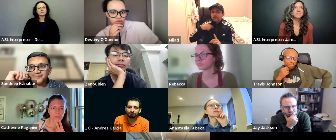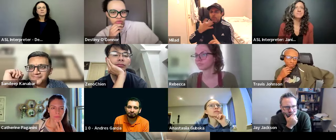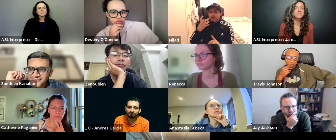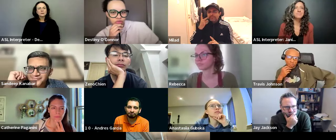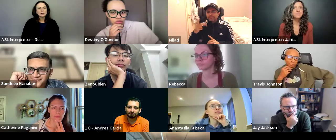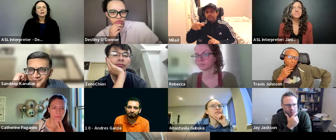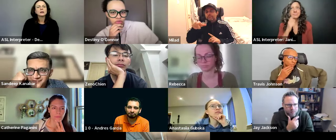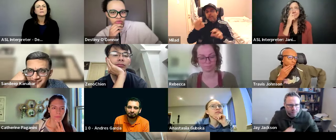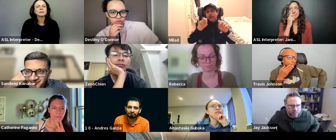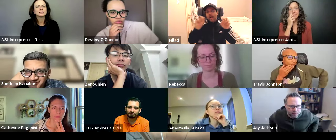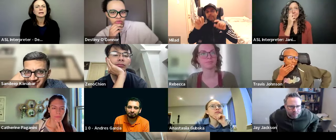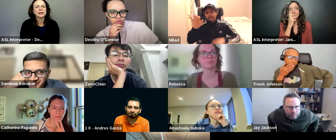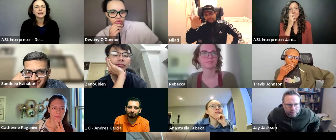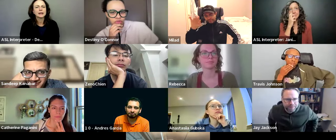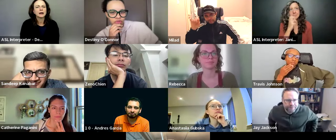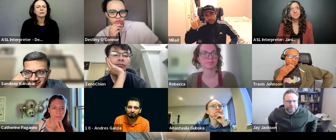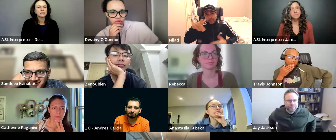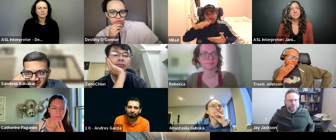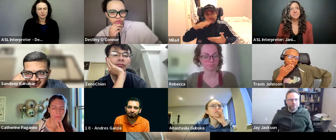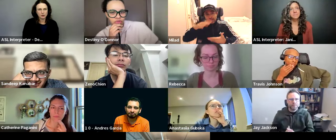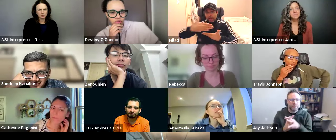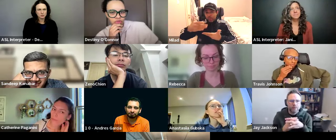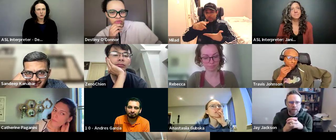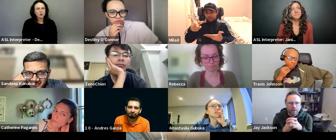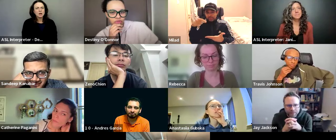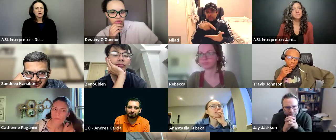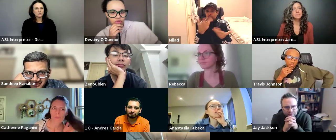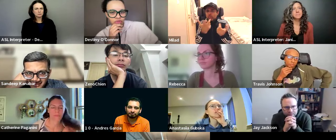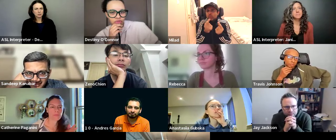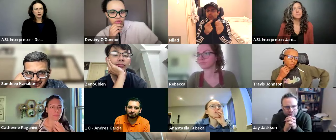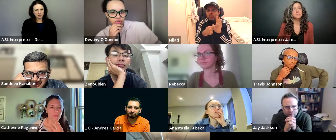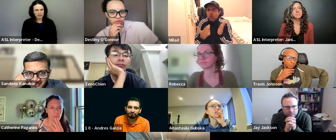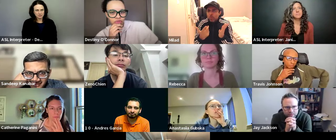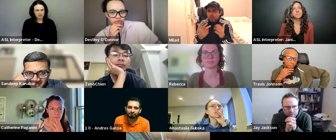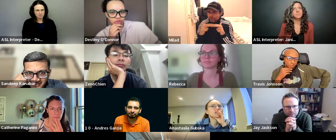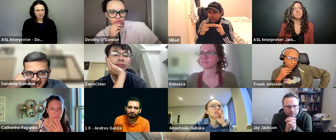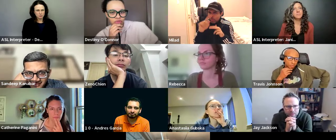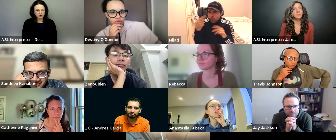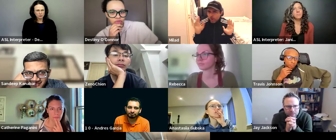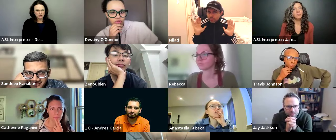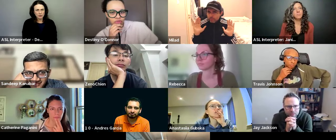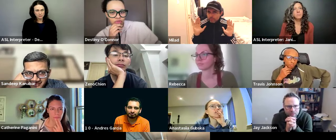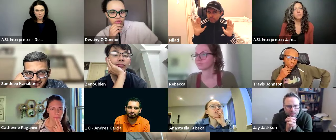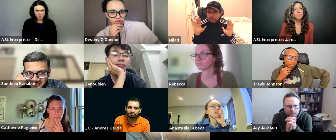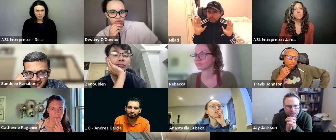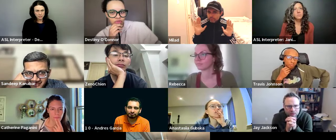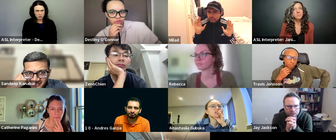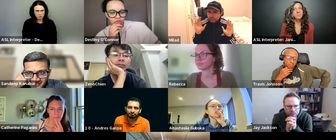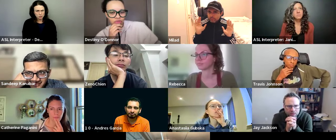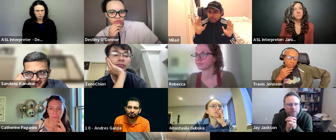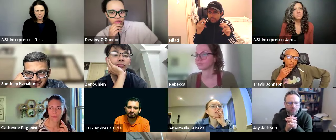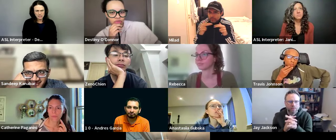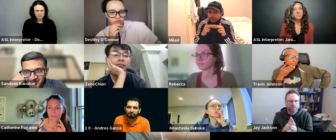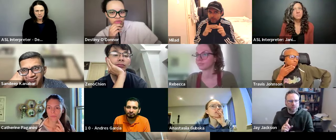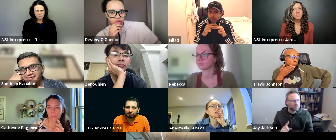Okay, I understand. And Milad saying, hey, Catherine, also regarding the laptop, what are we showing? Do we have a slideshow